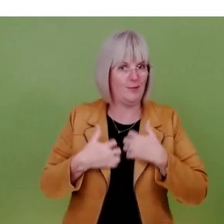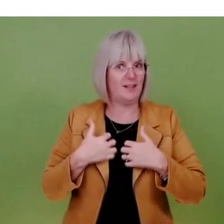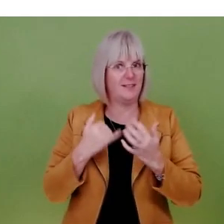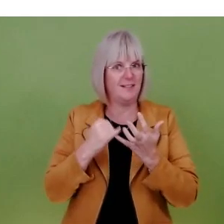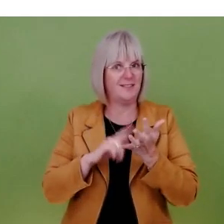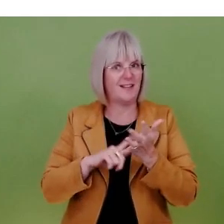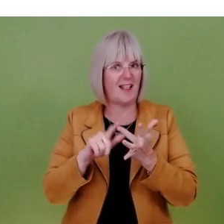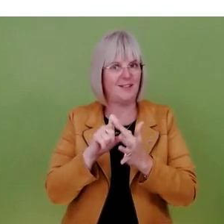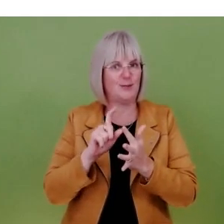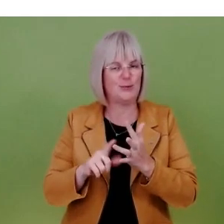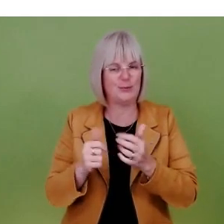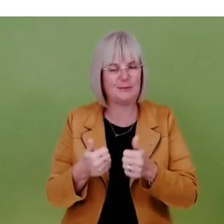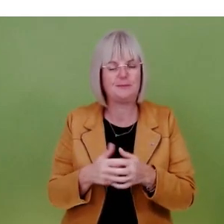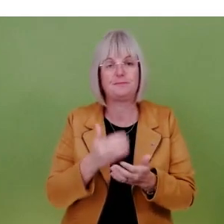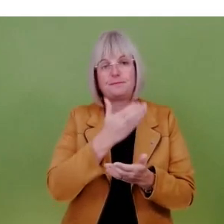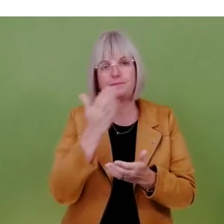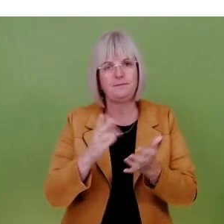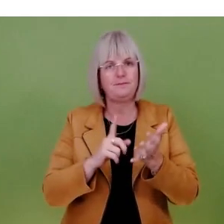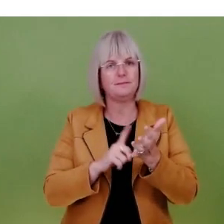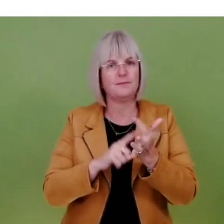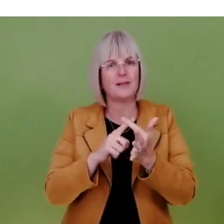over to you, Leila, for your reflections.